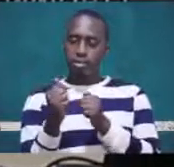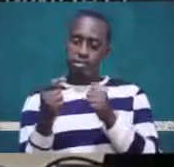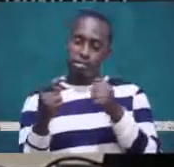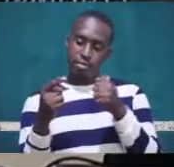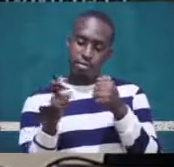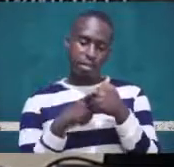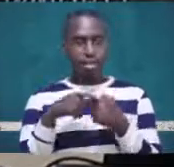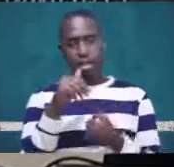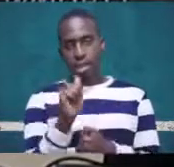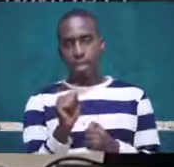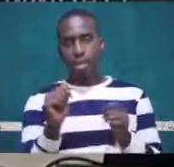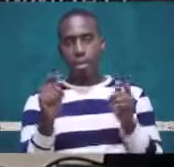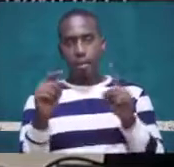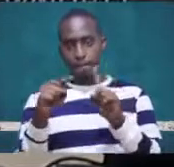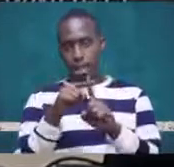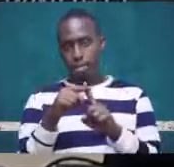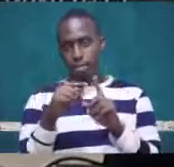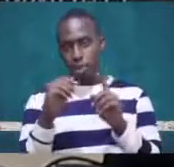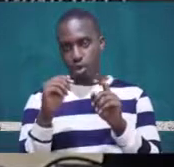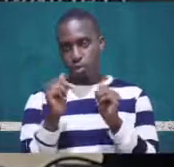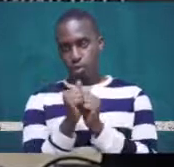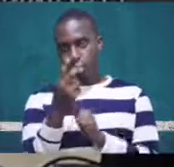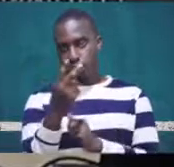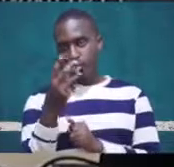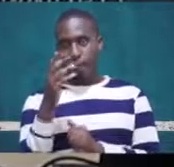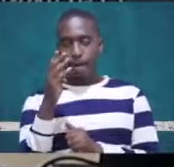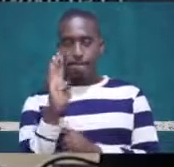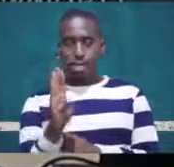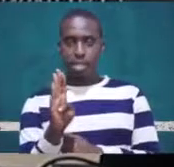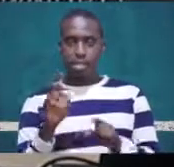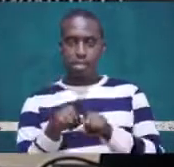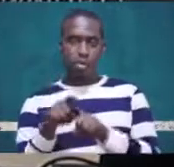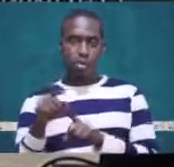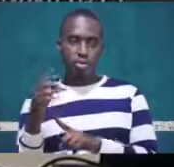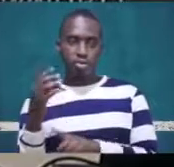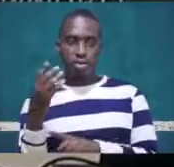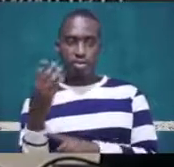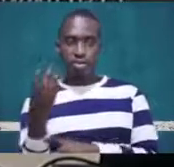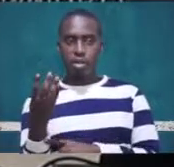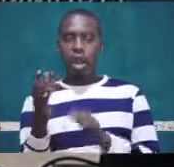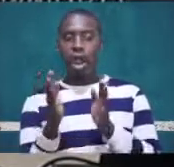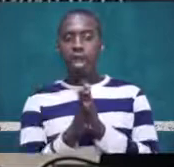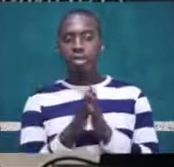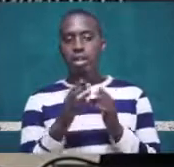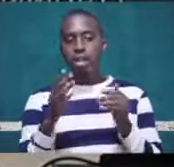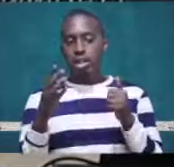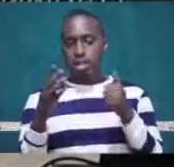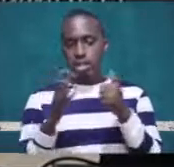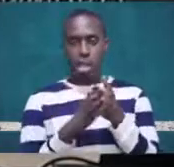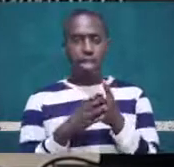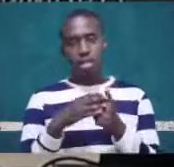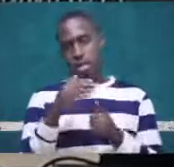16a plus 12b equals 4. And this is